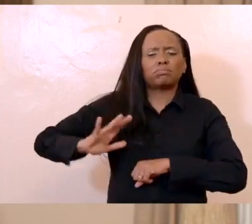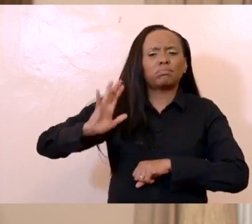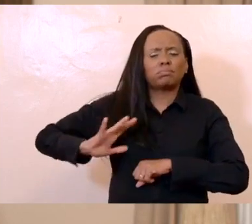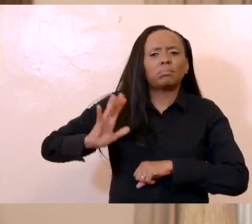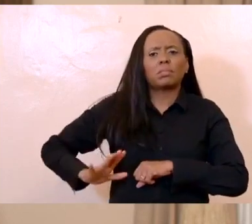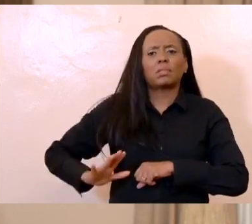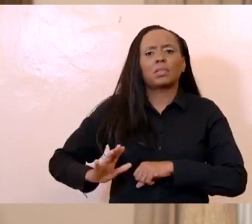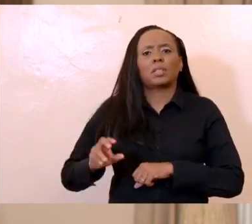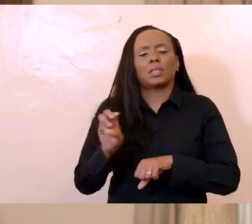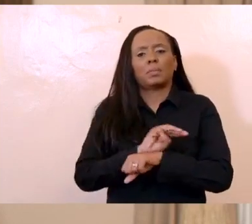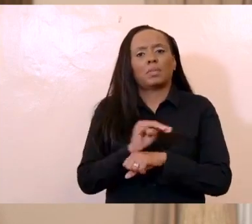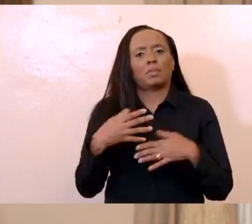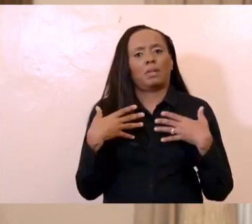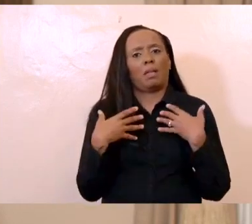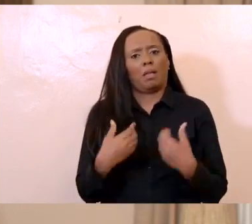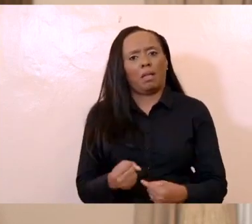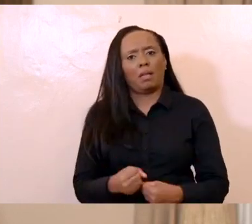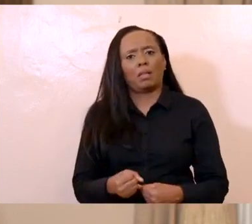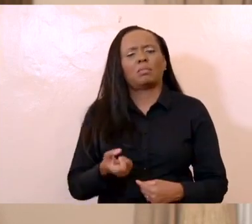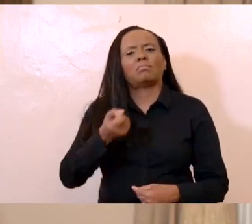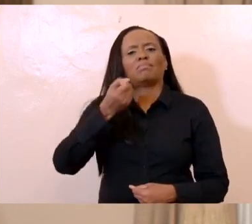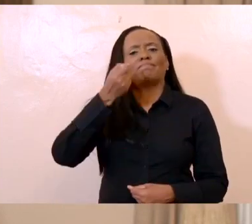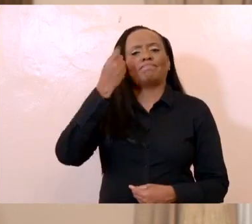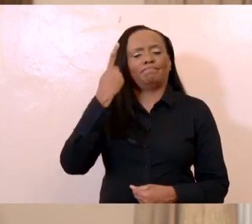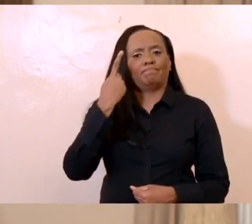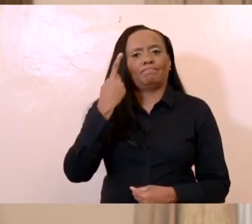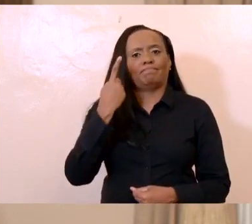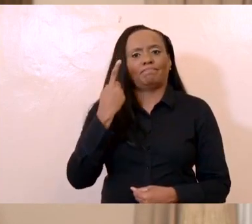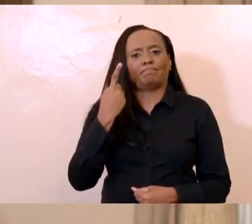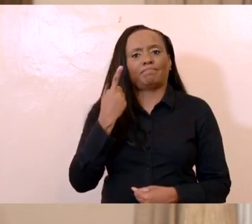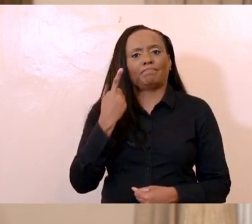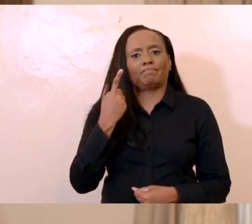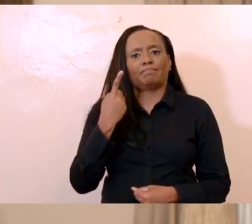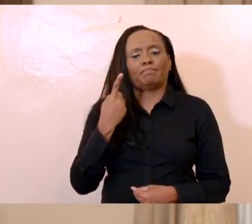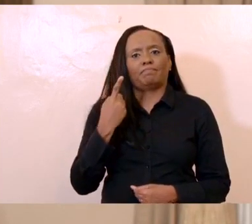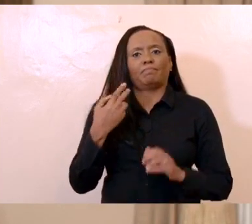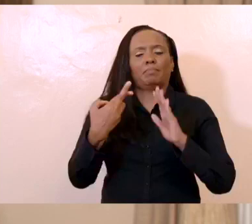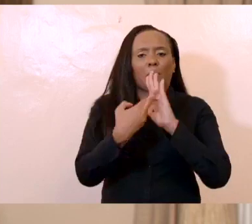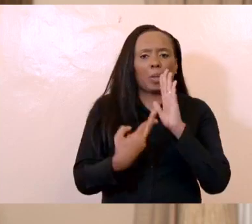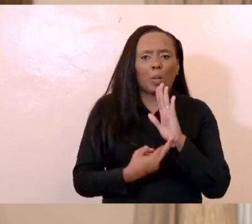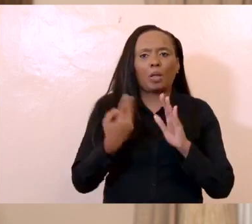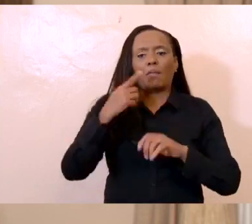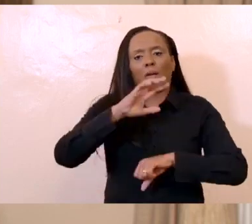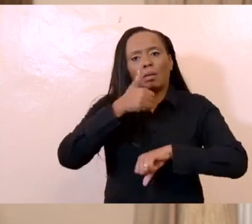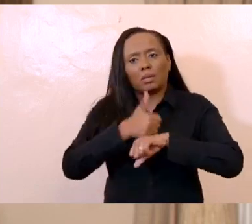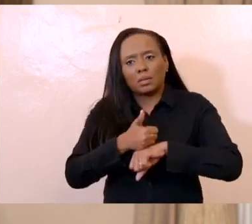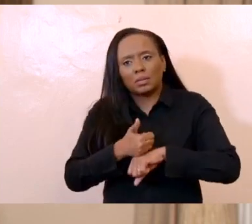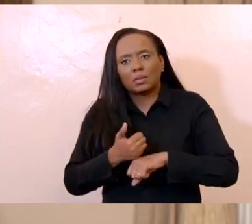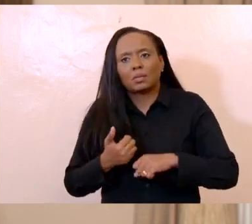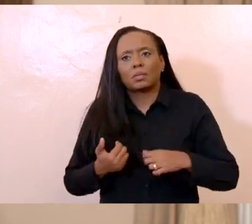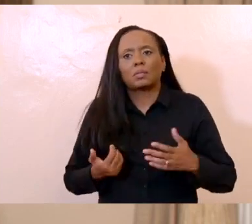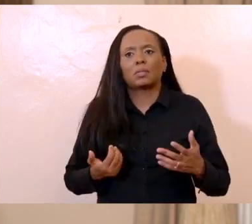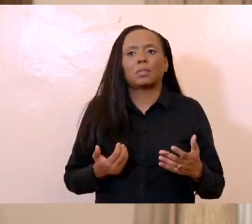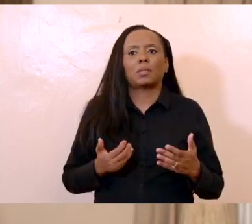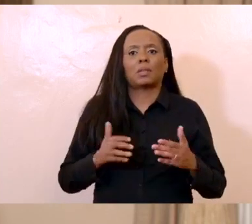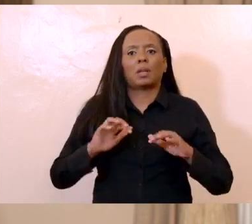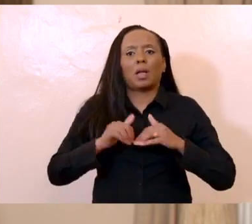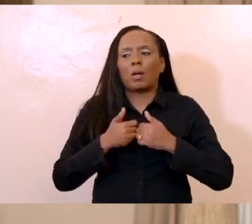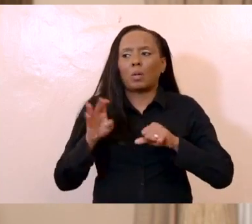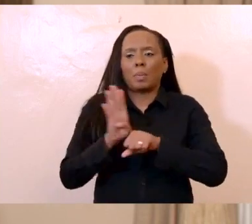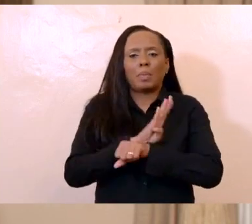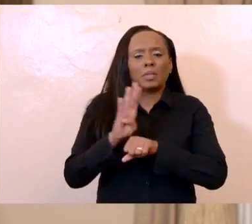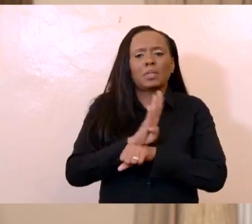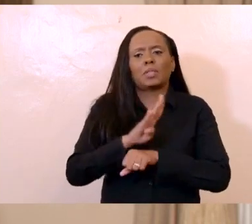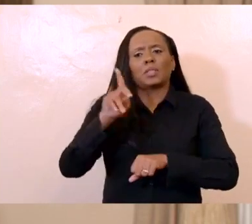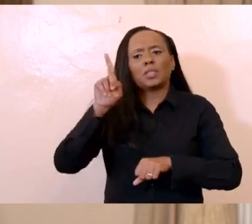and Wellness recognized the need for guidelines and protocols to guide how the business sector should operate.